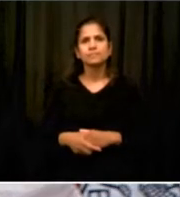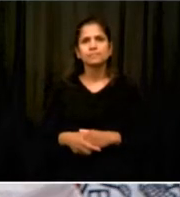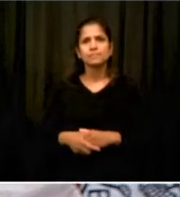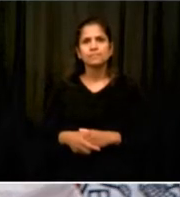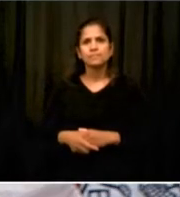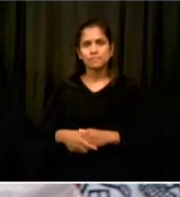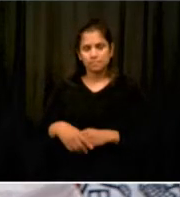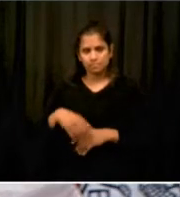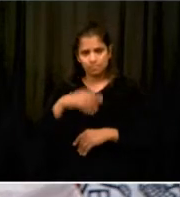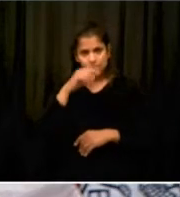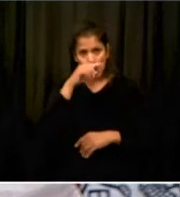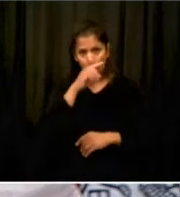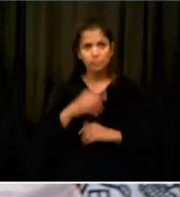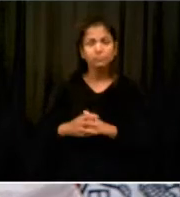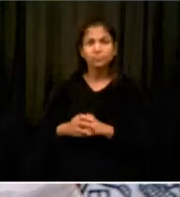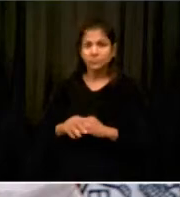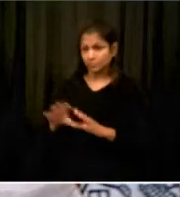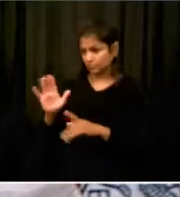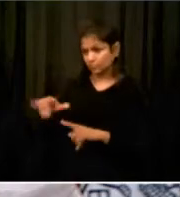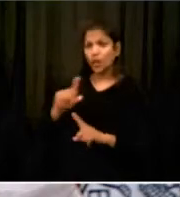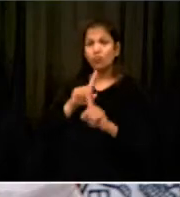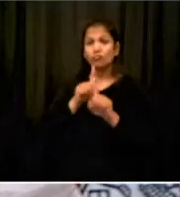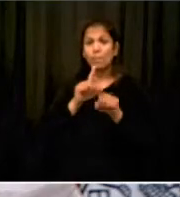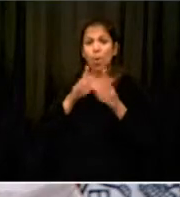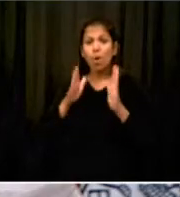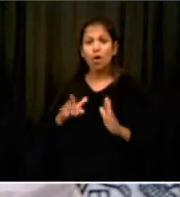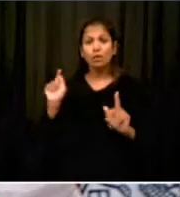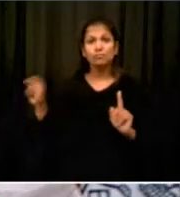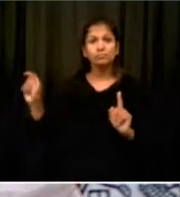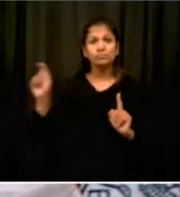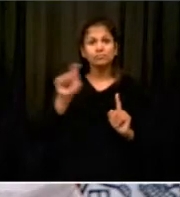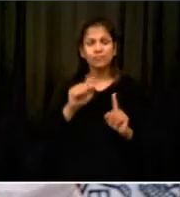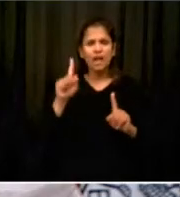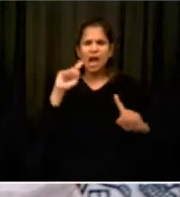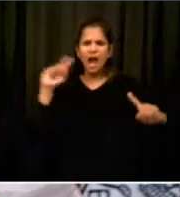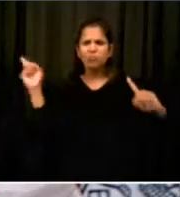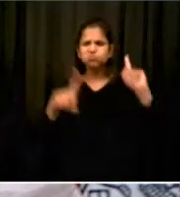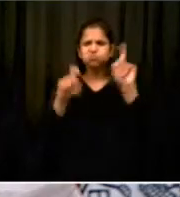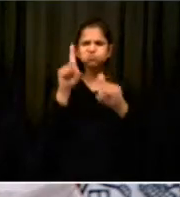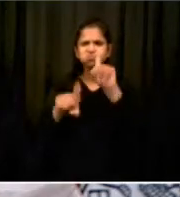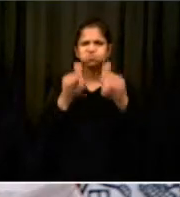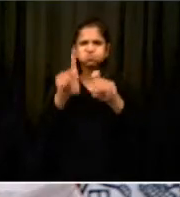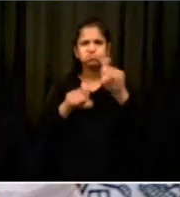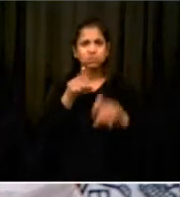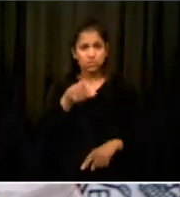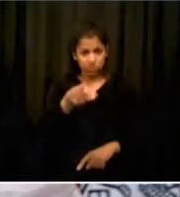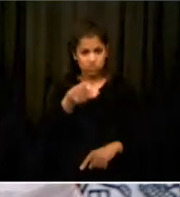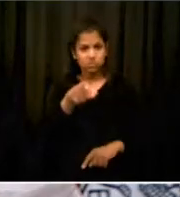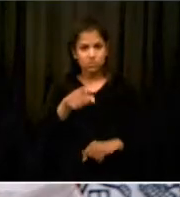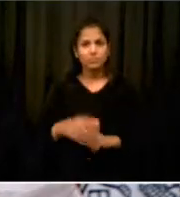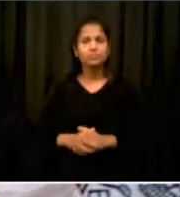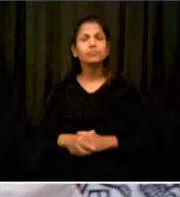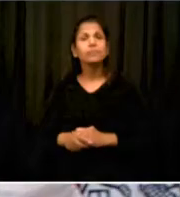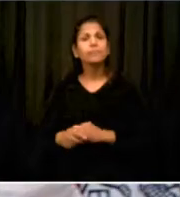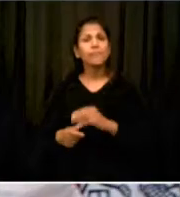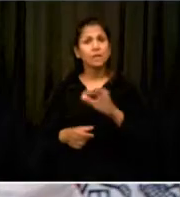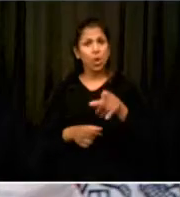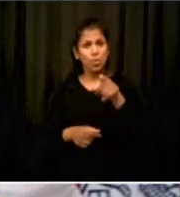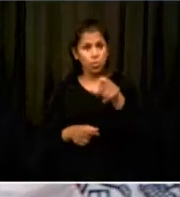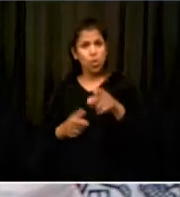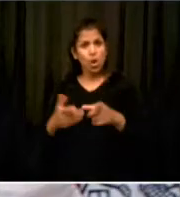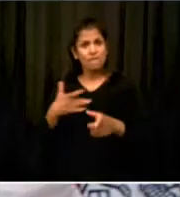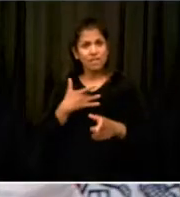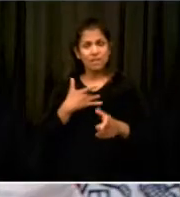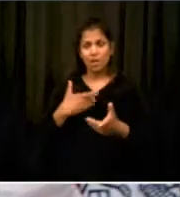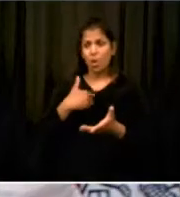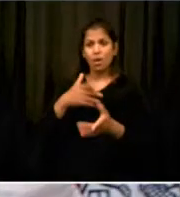city, insisting that there's a fallacy in the very question rather than answering directly. Do you think that maybe you simply have a very